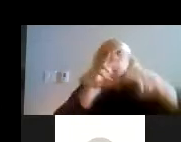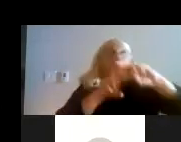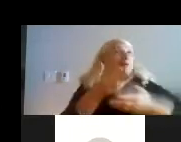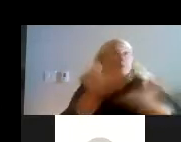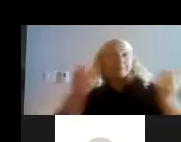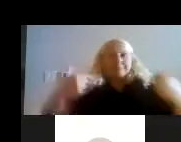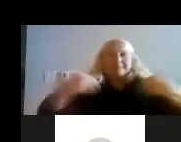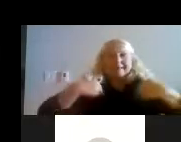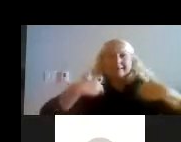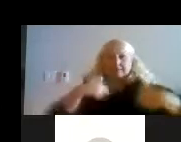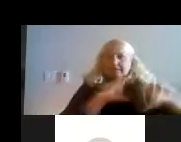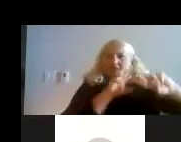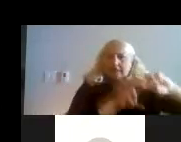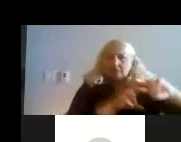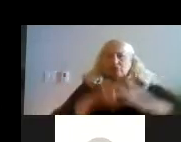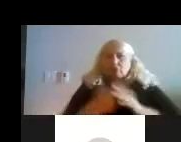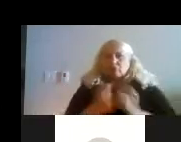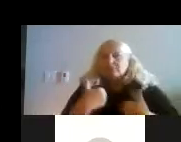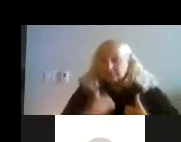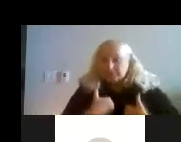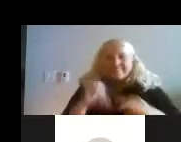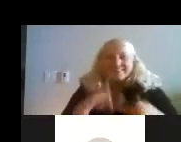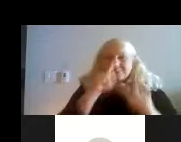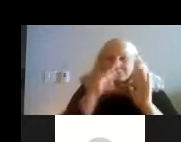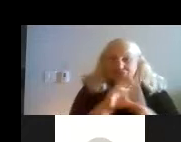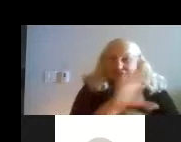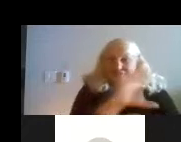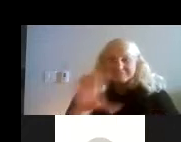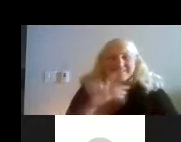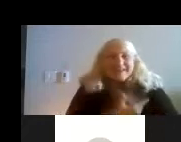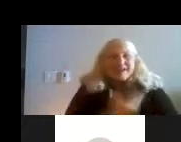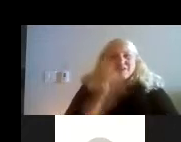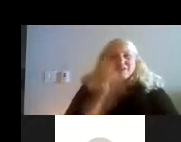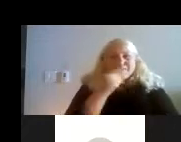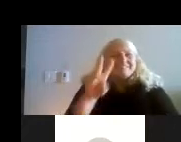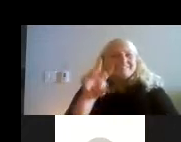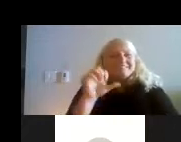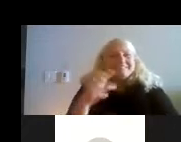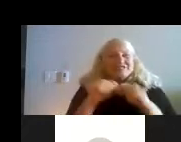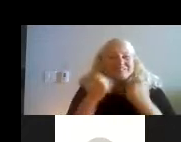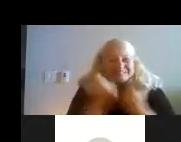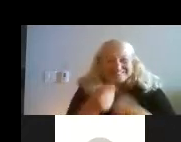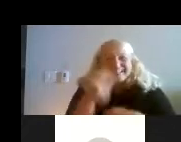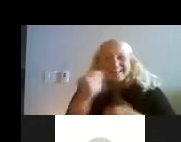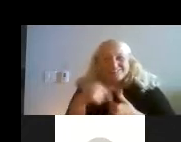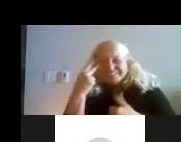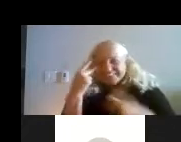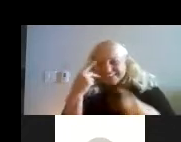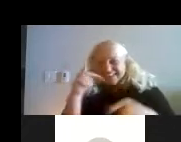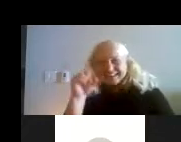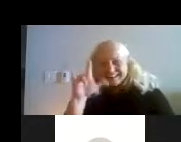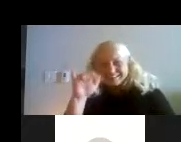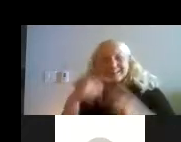of Indigenous cultural safety. And pictured is our lovely VCH team, and it concludes Leslie there and Patty